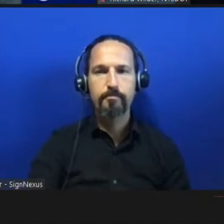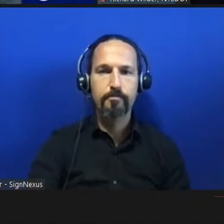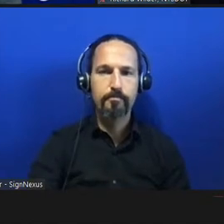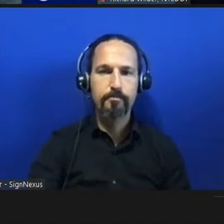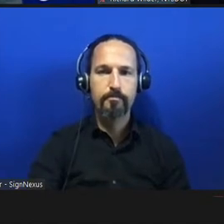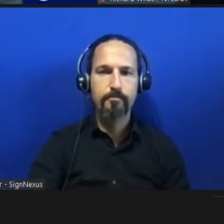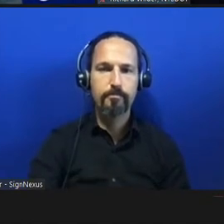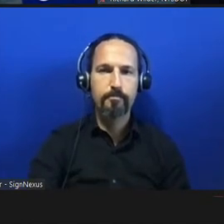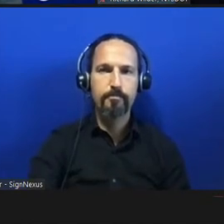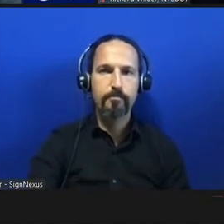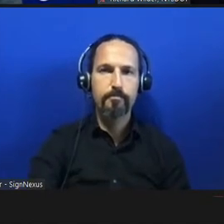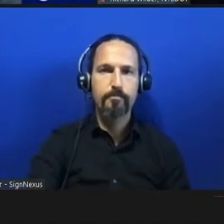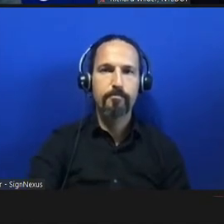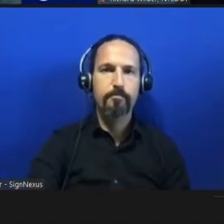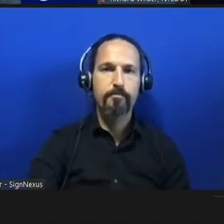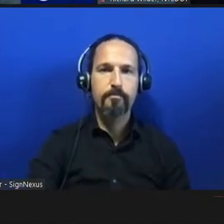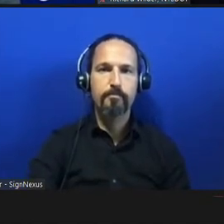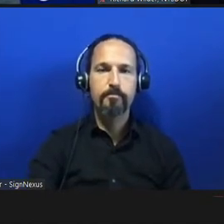foreign